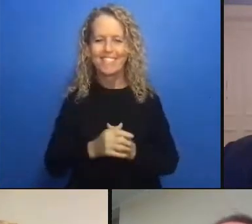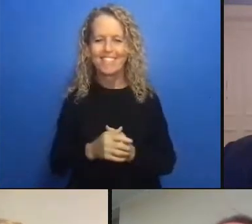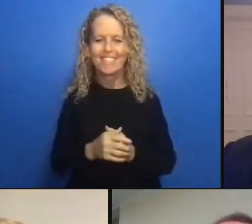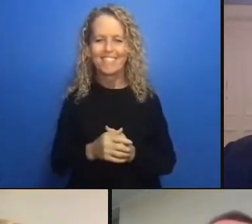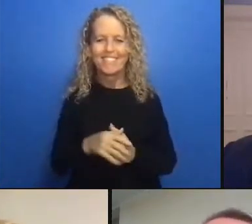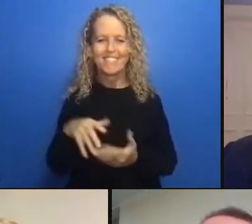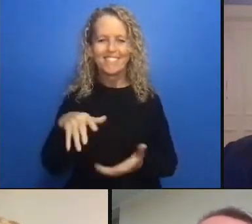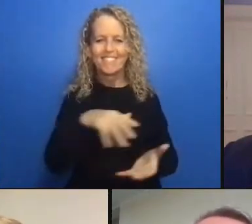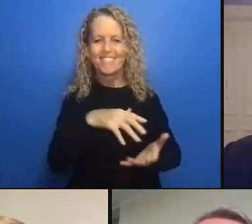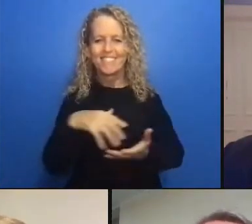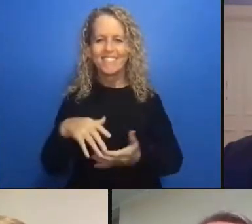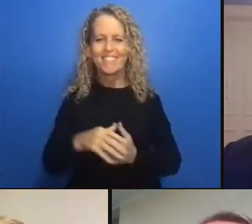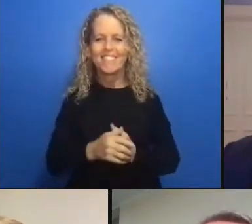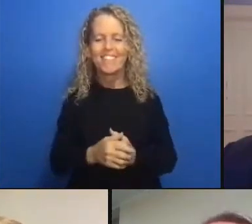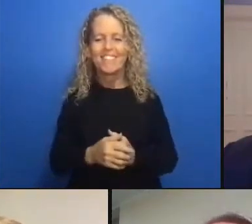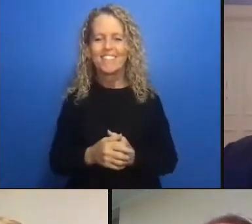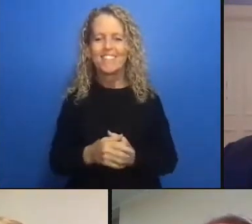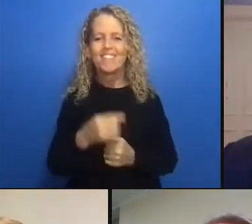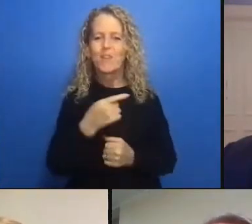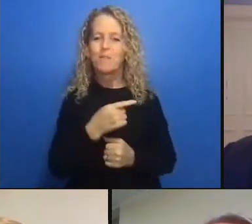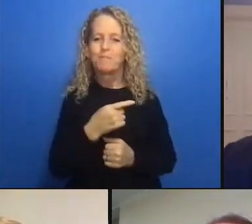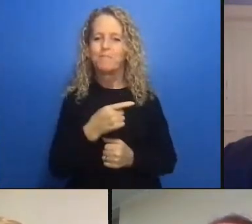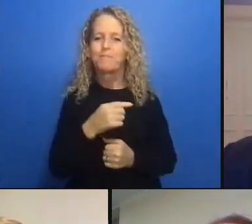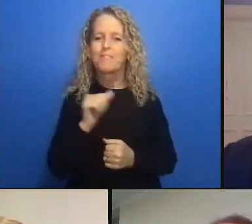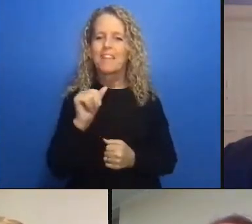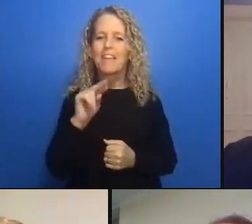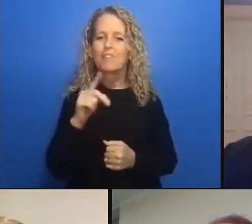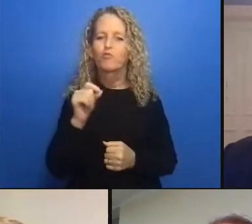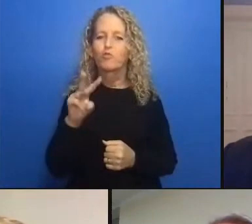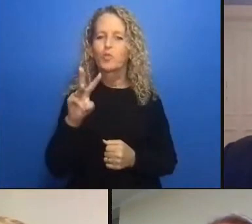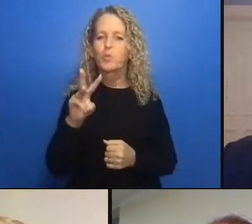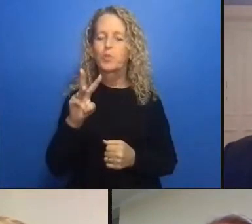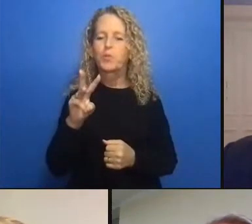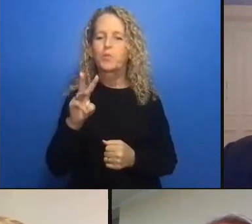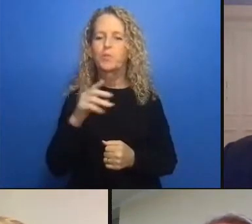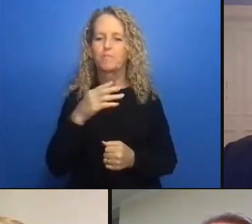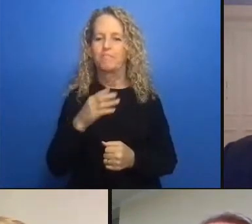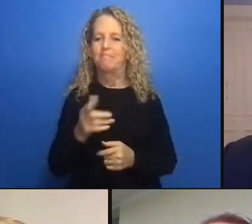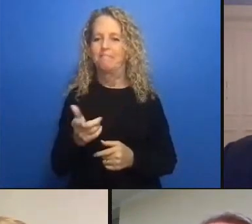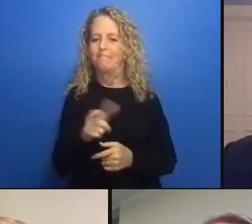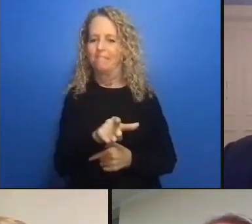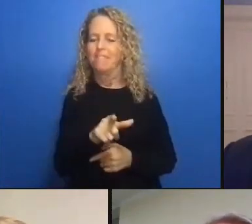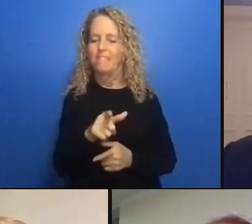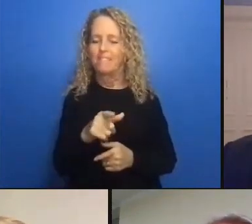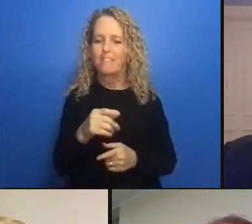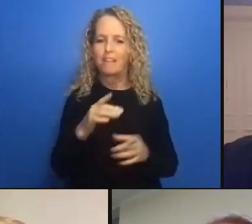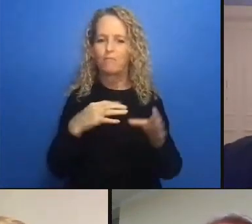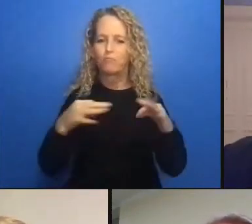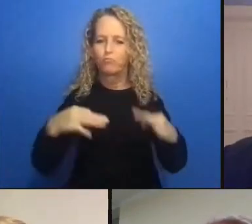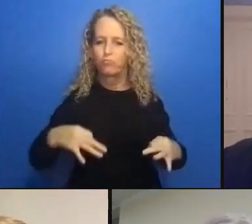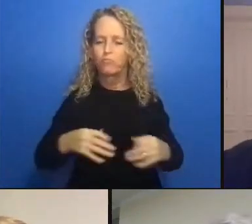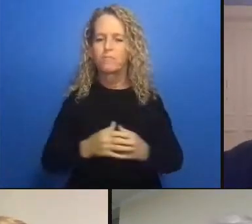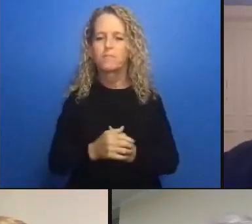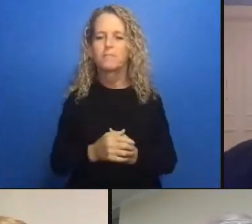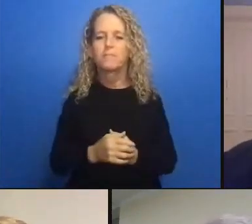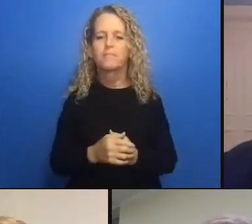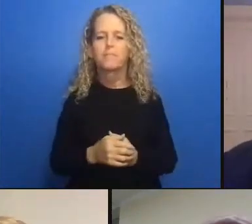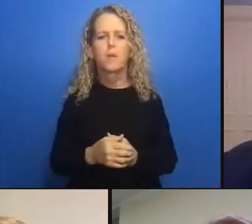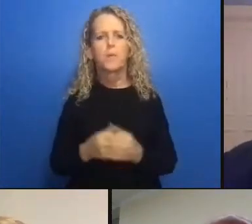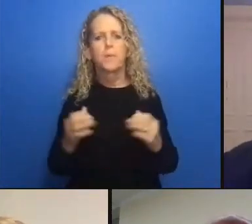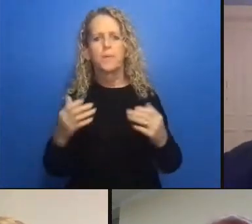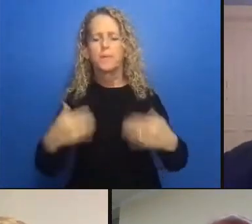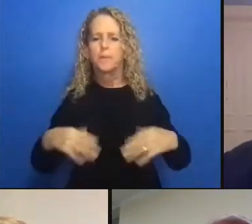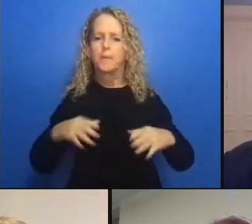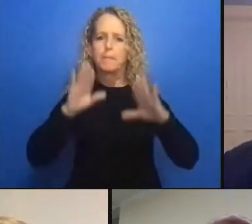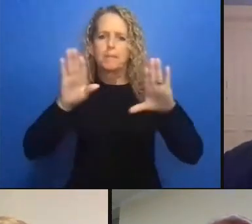This is you know, an incredible moment for educators. You know, I have a faculty, for instance, who